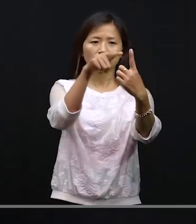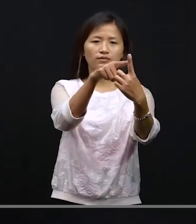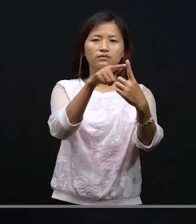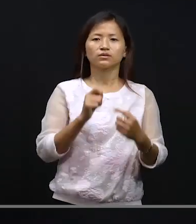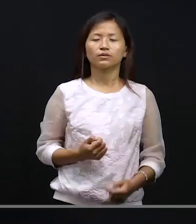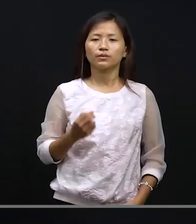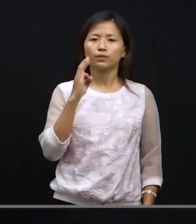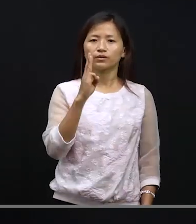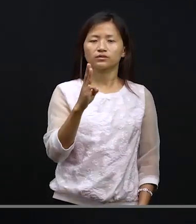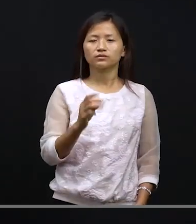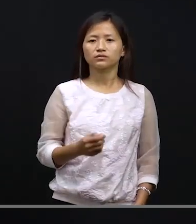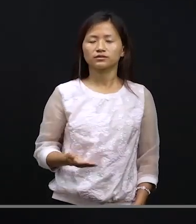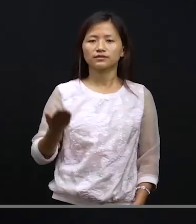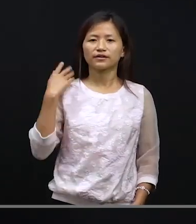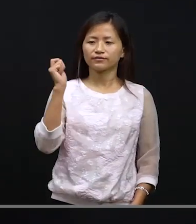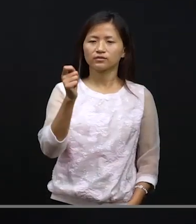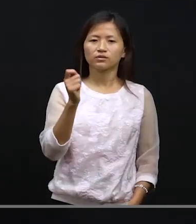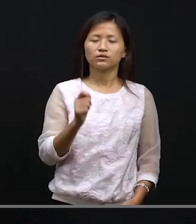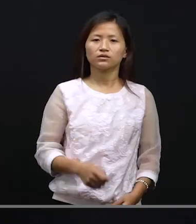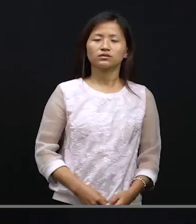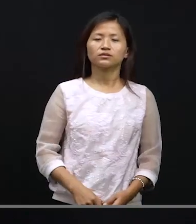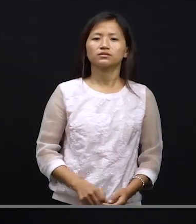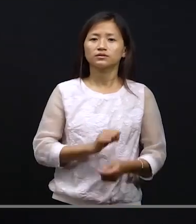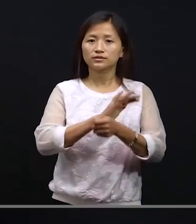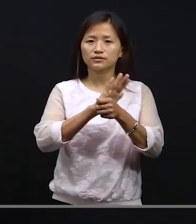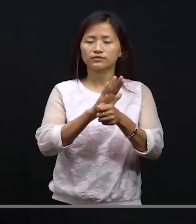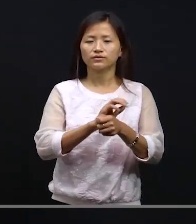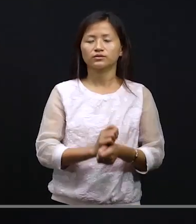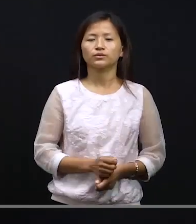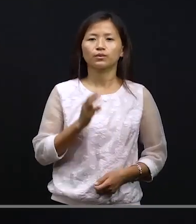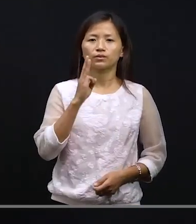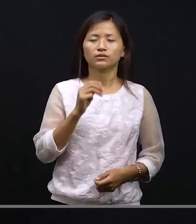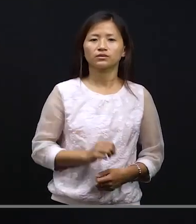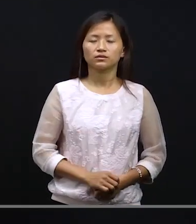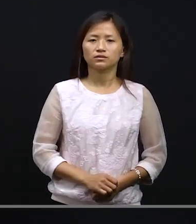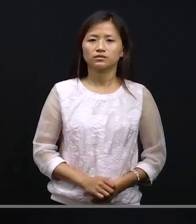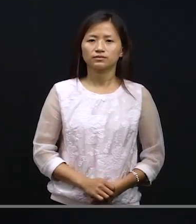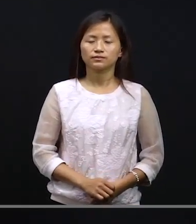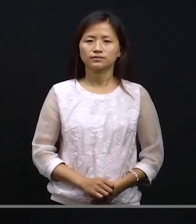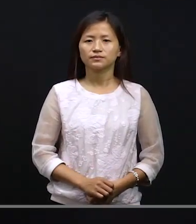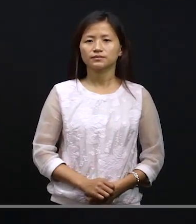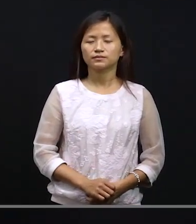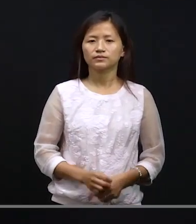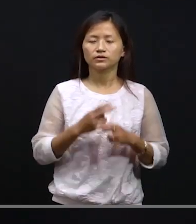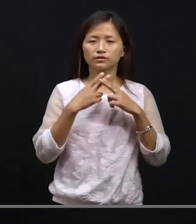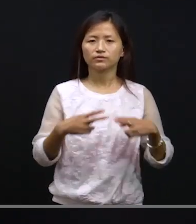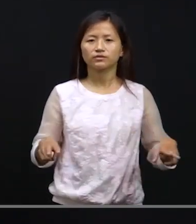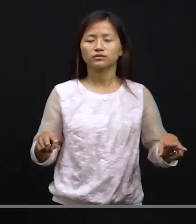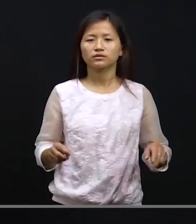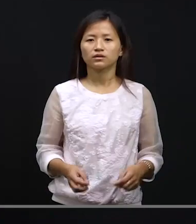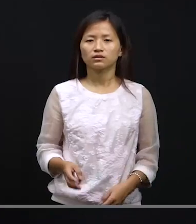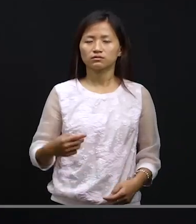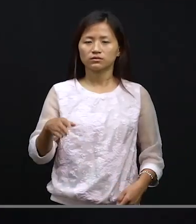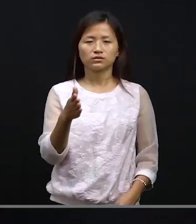become slaves to their own wealth. Okay, that is the reason why the poet stresses the importance on freedom and not